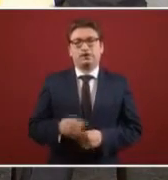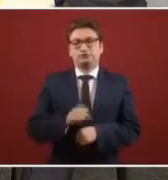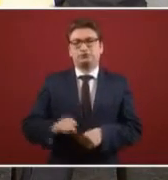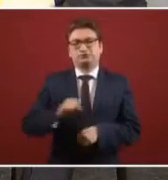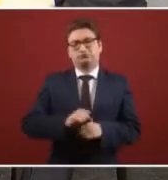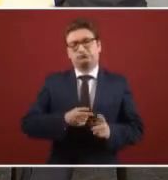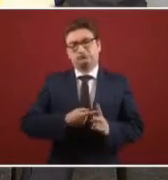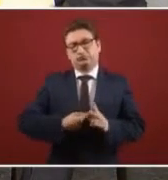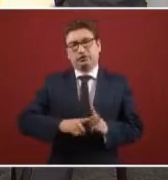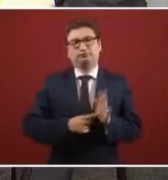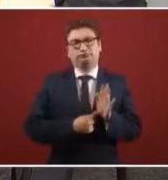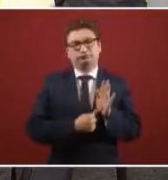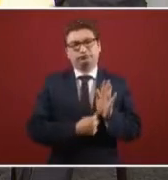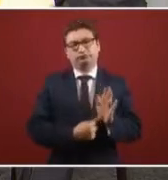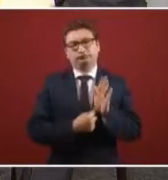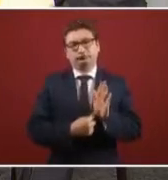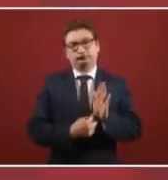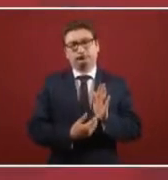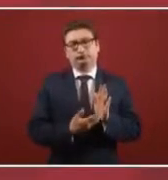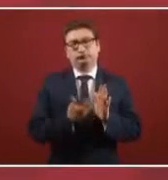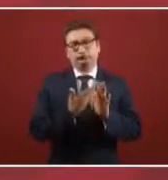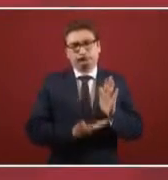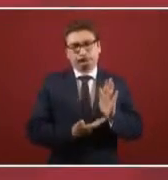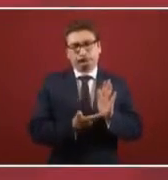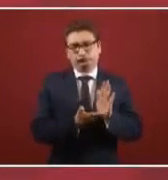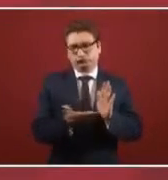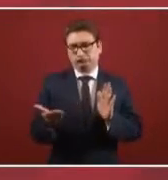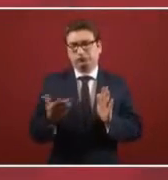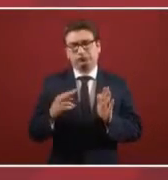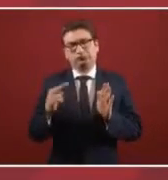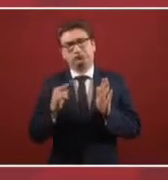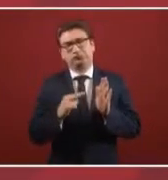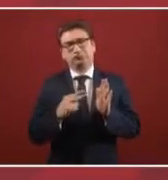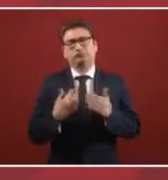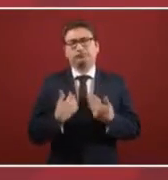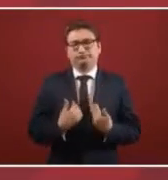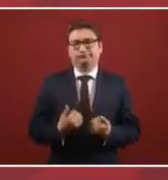that they start the week this way, because Son